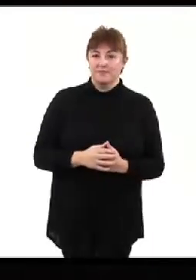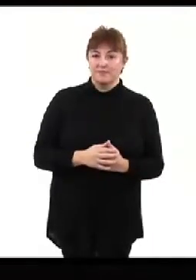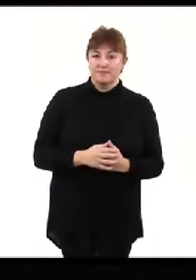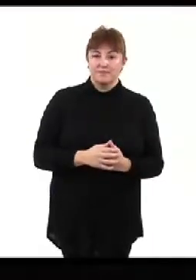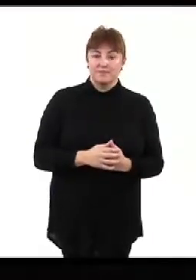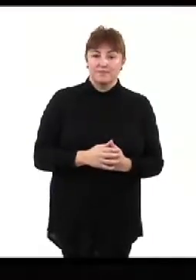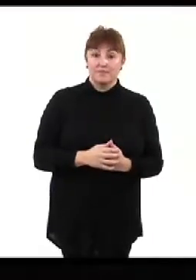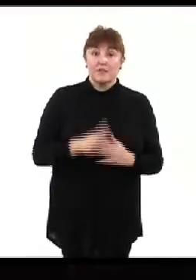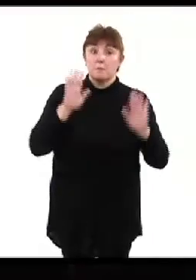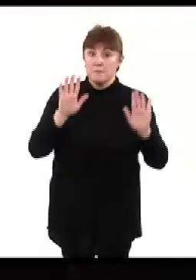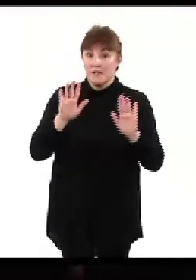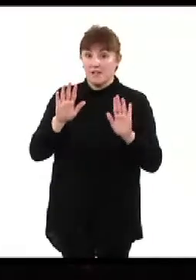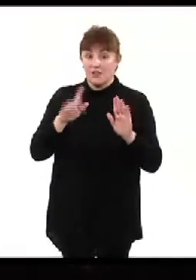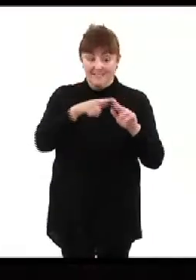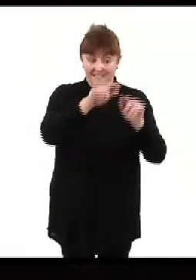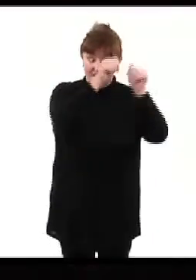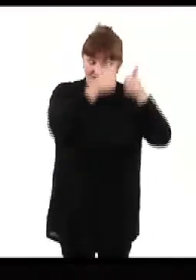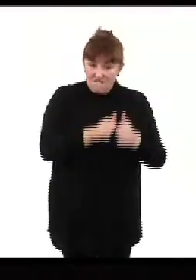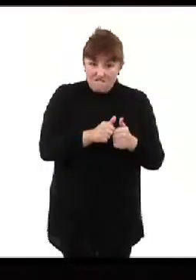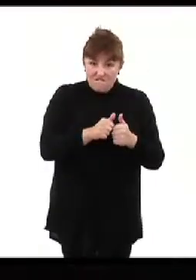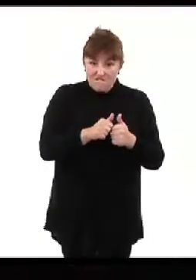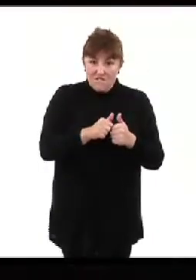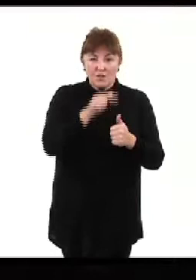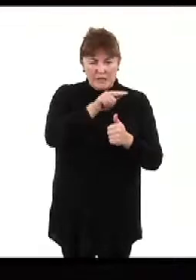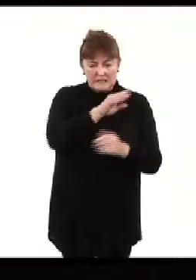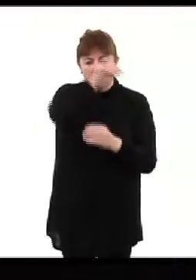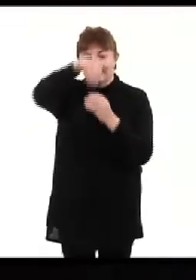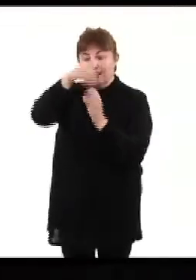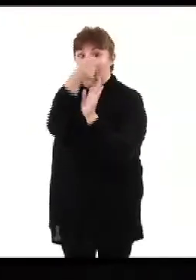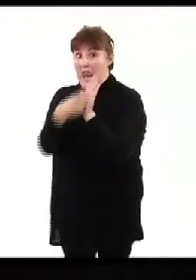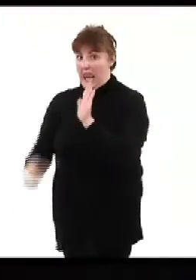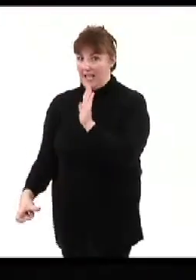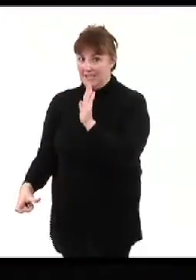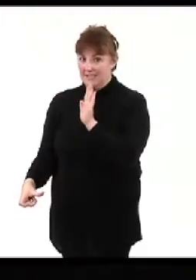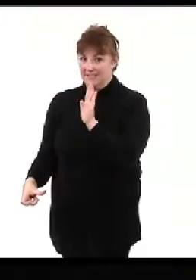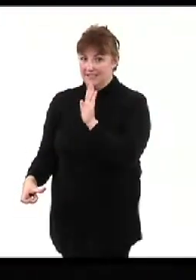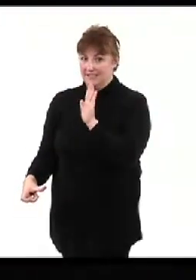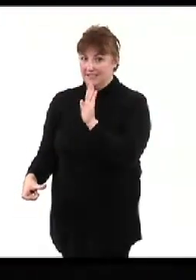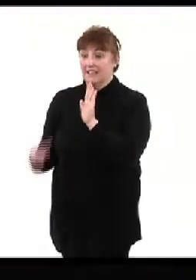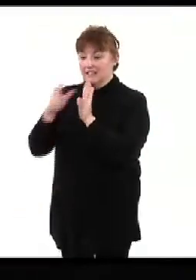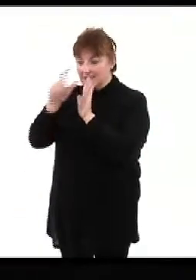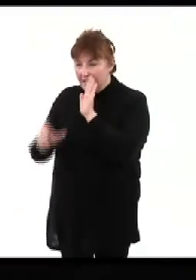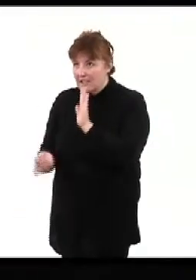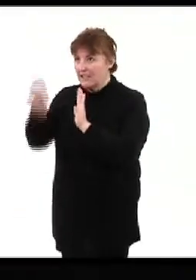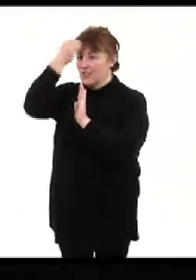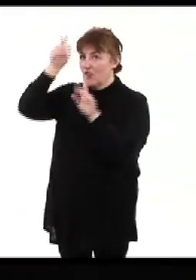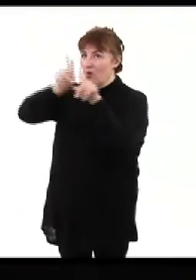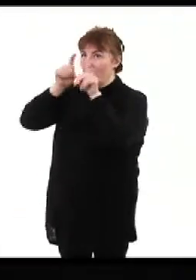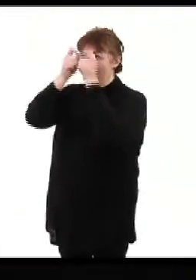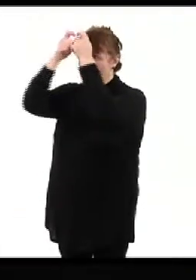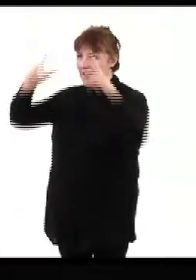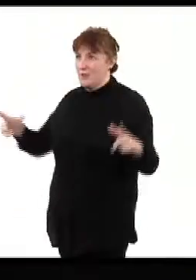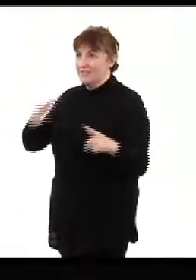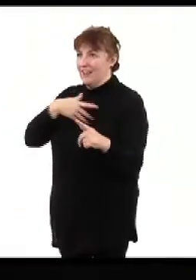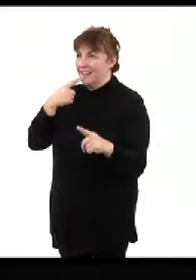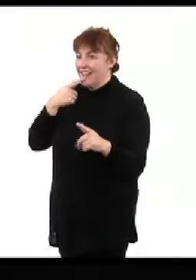However, for signs, this form is stored in your lexicon. It's stored in your brain as the sign, meaning to